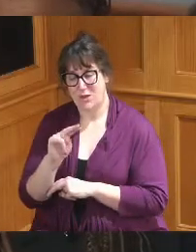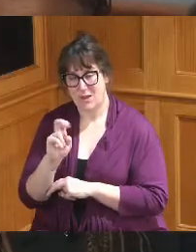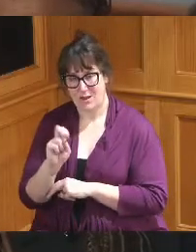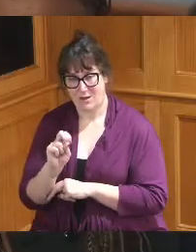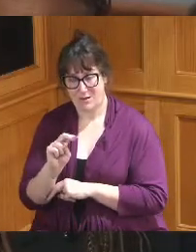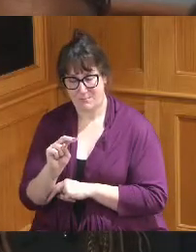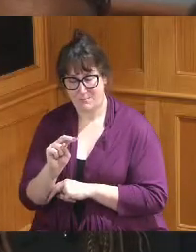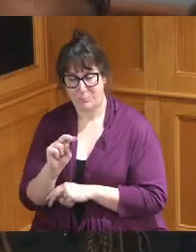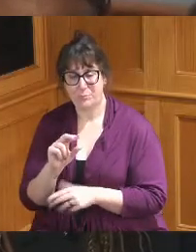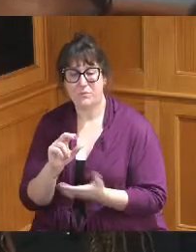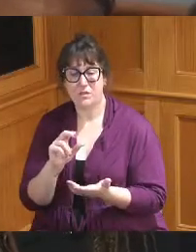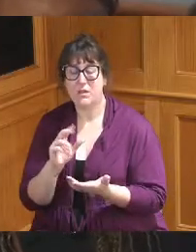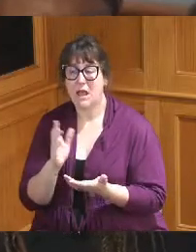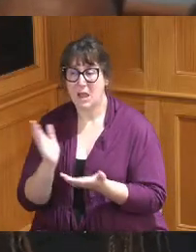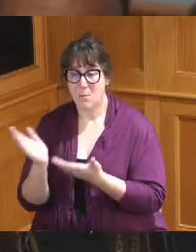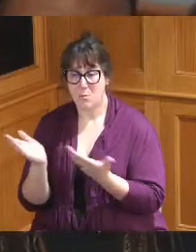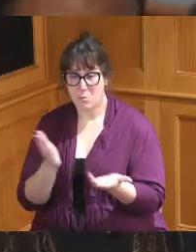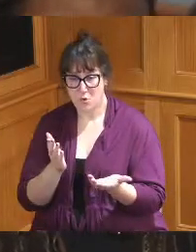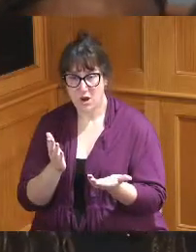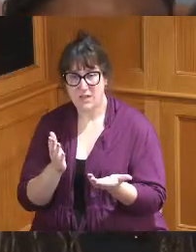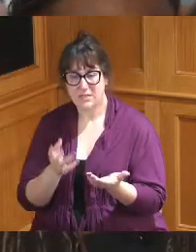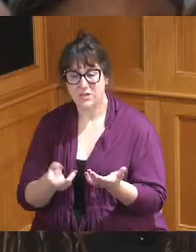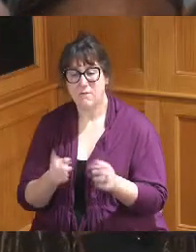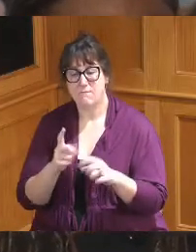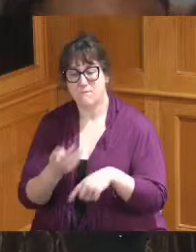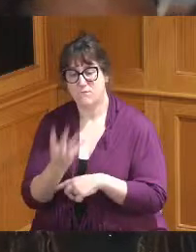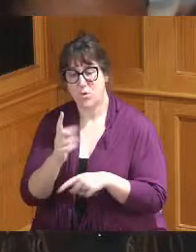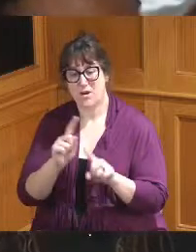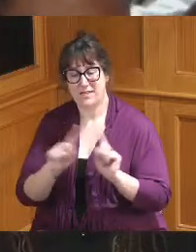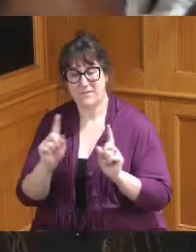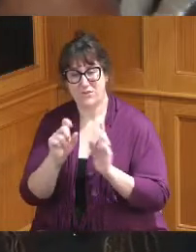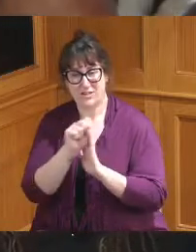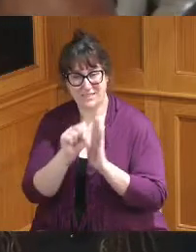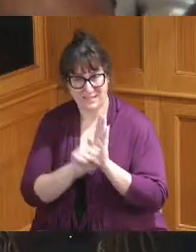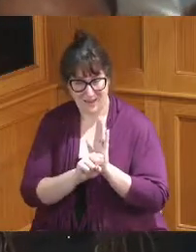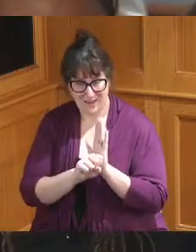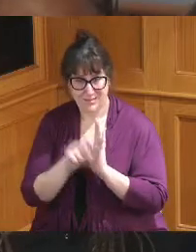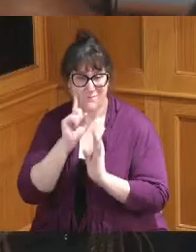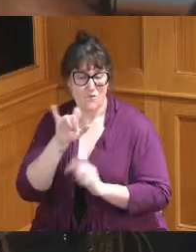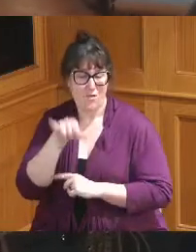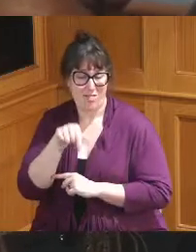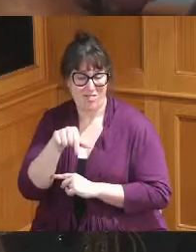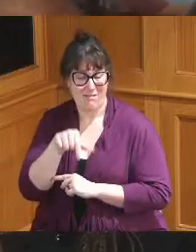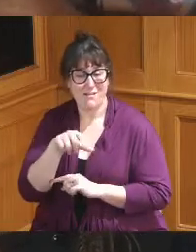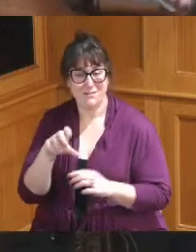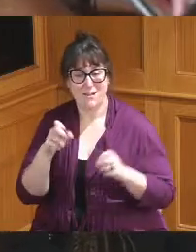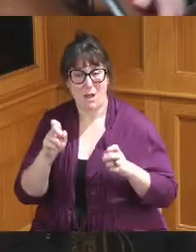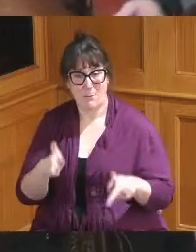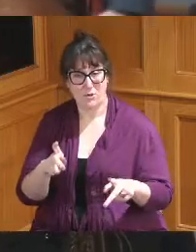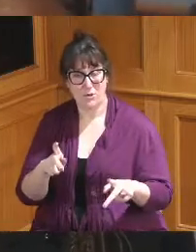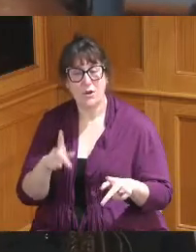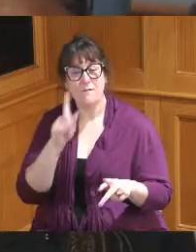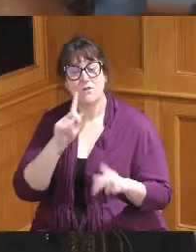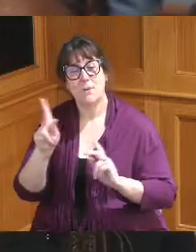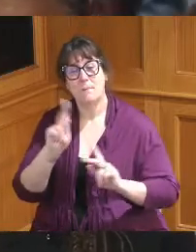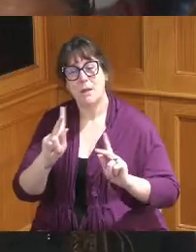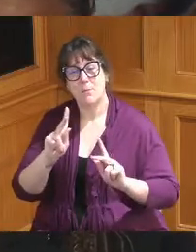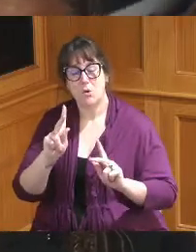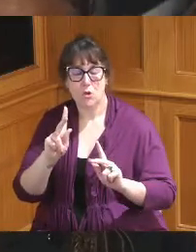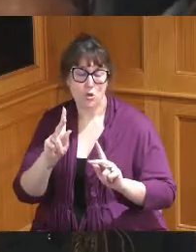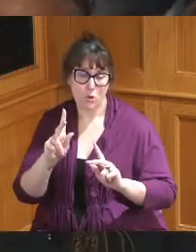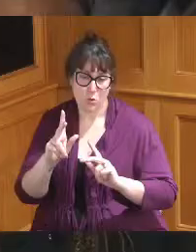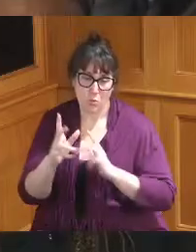readiness programs to 4 different states to roll out this opportunity to folks that have traditionally not had the opportunity or the